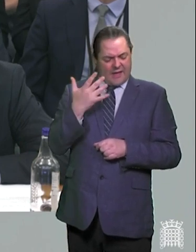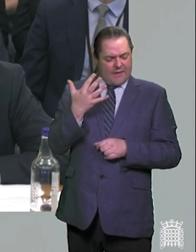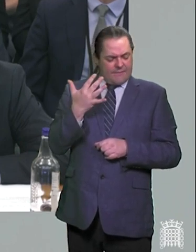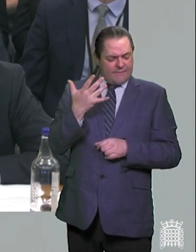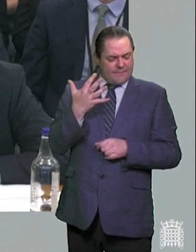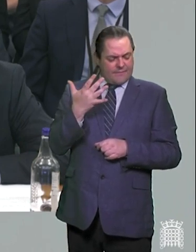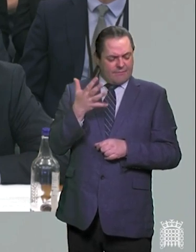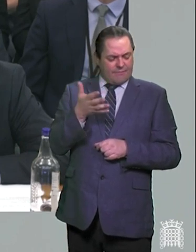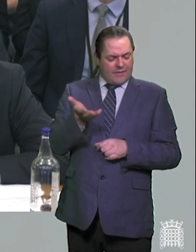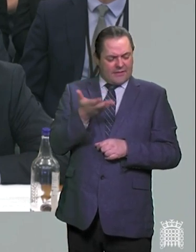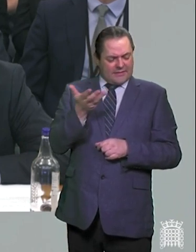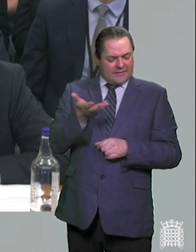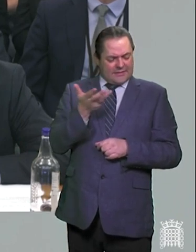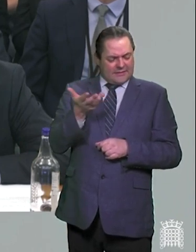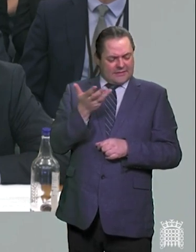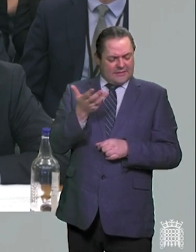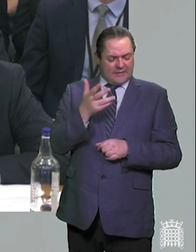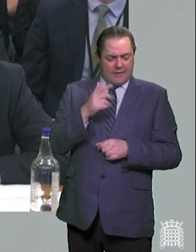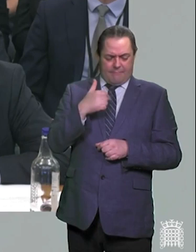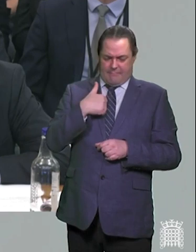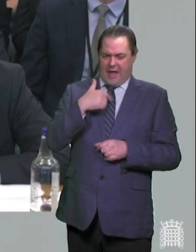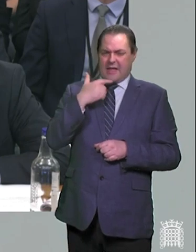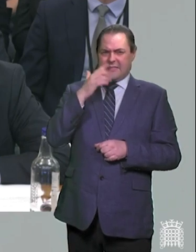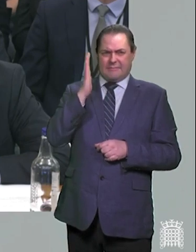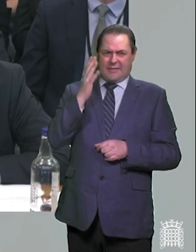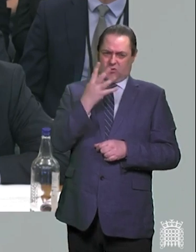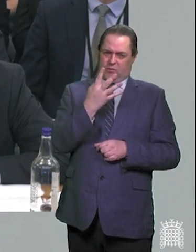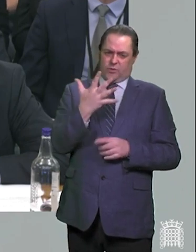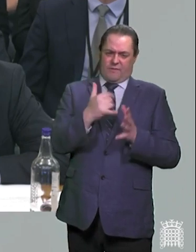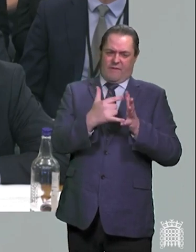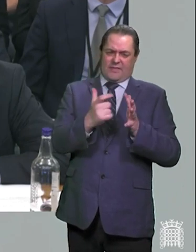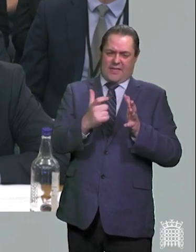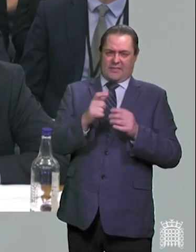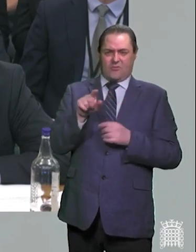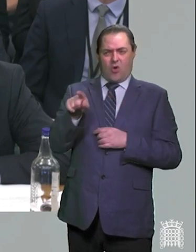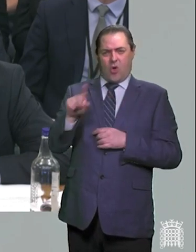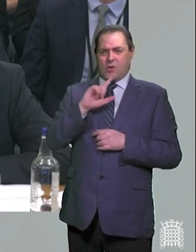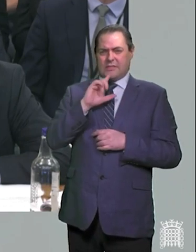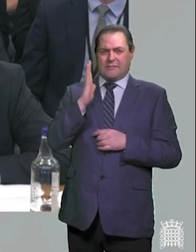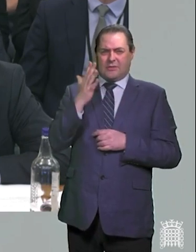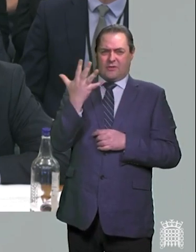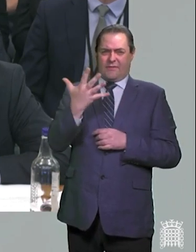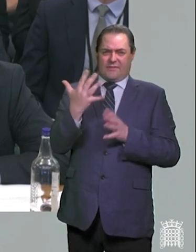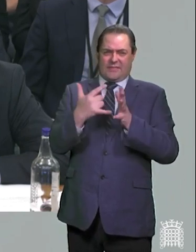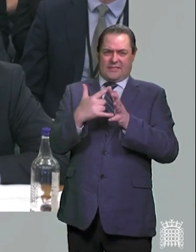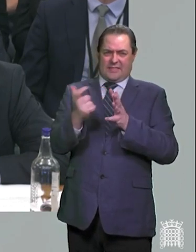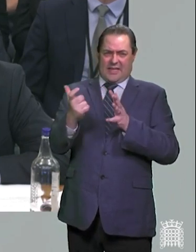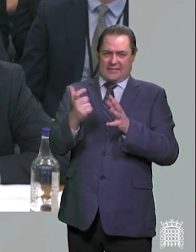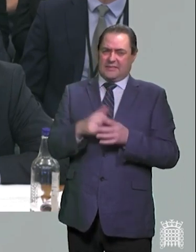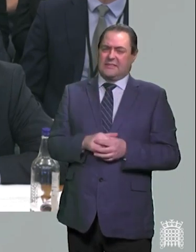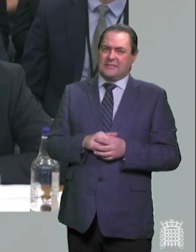a speech by me that lasted 45 seconds and a speech by her that lasted 15 seconds from